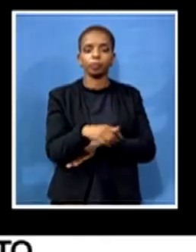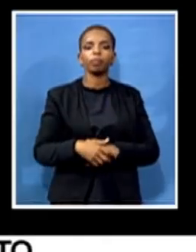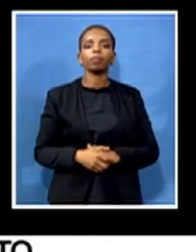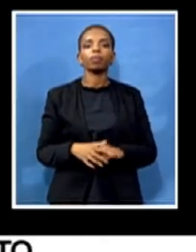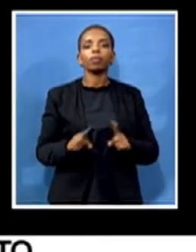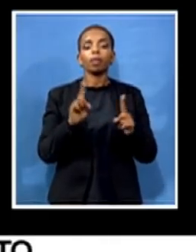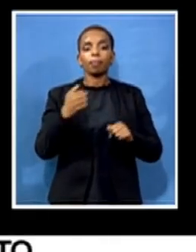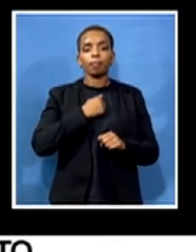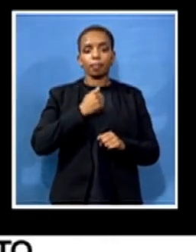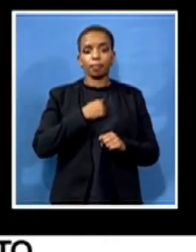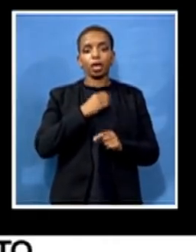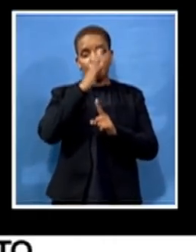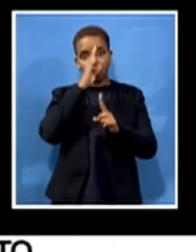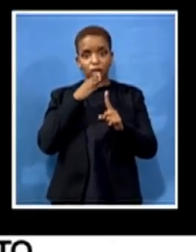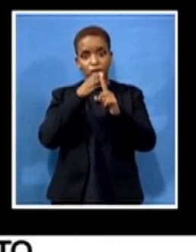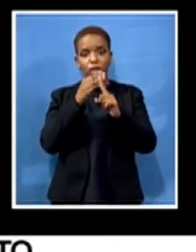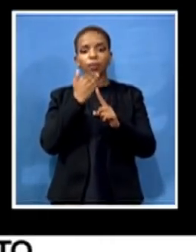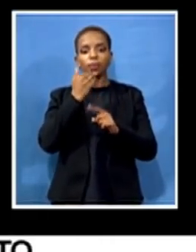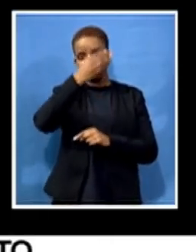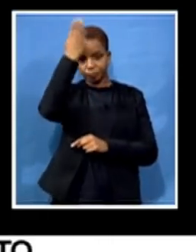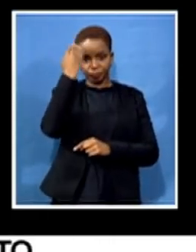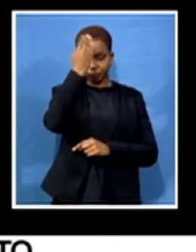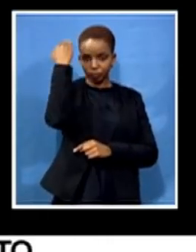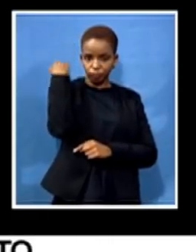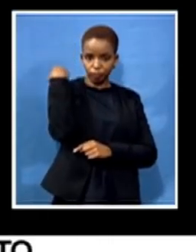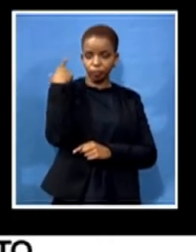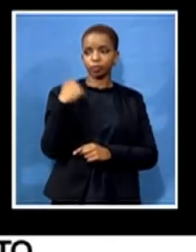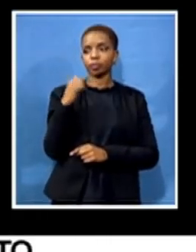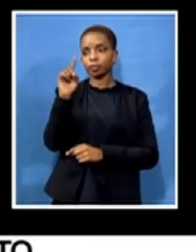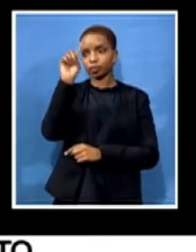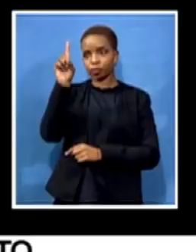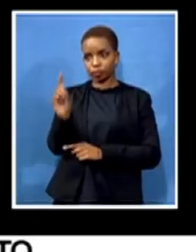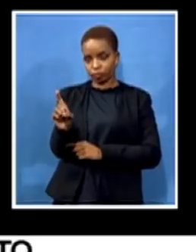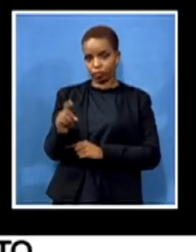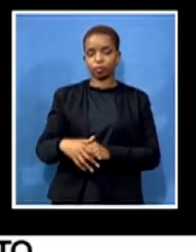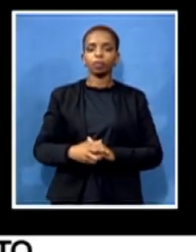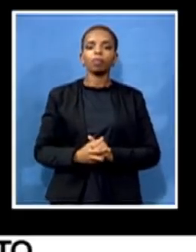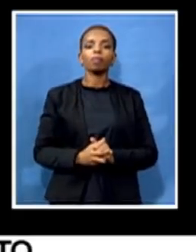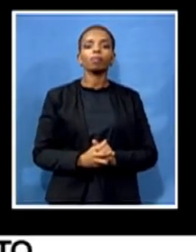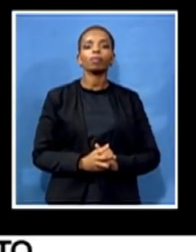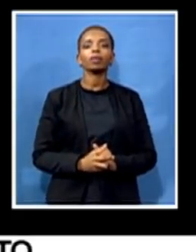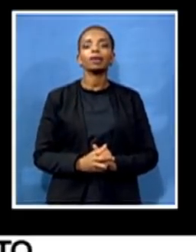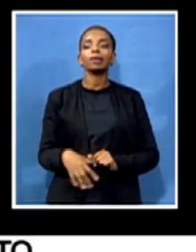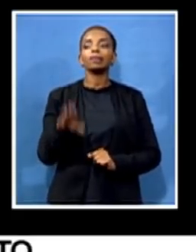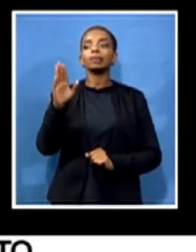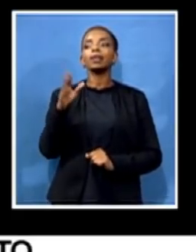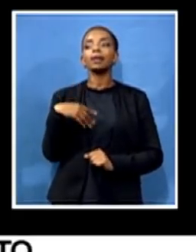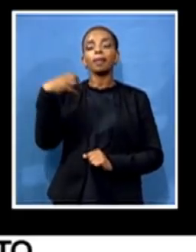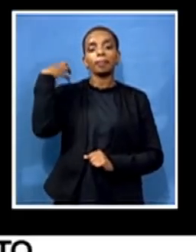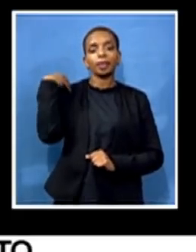Nkosazana Dlamini-Zuma. Honorable Minister, let me appreciate the manner in which